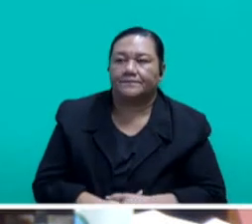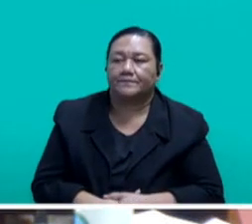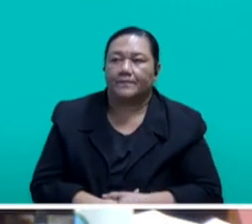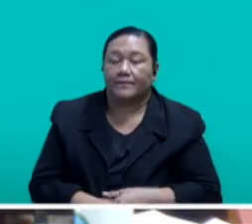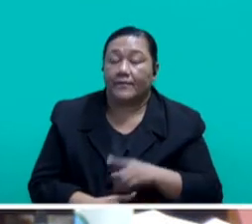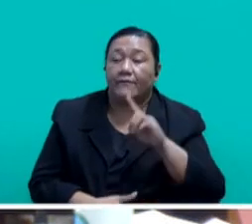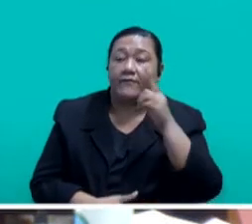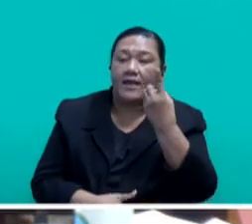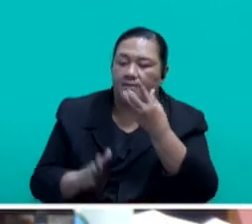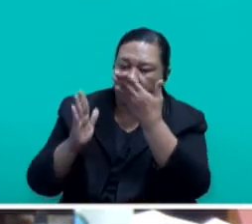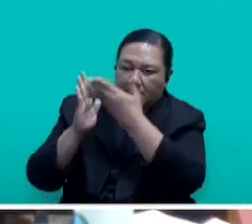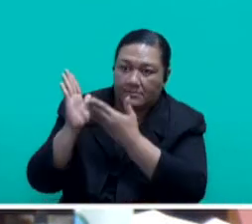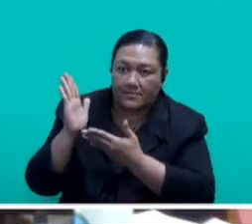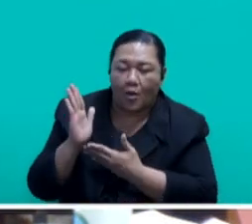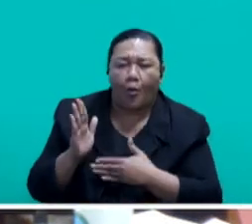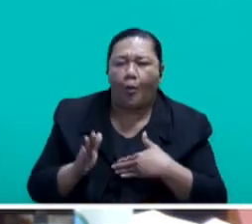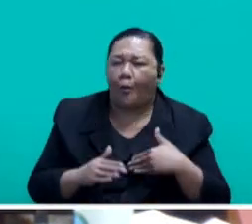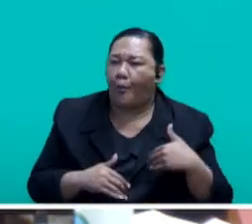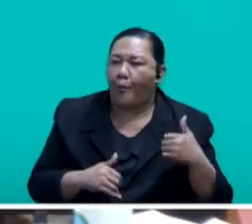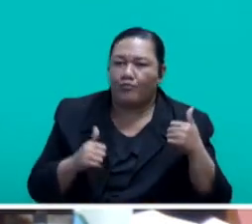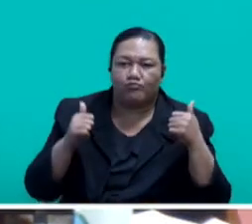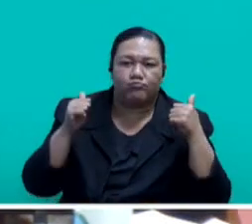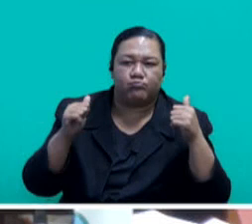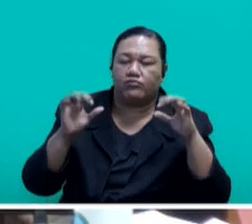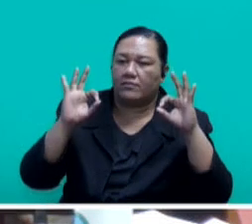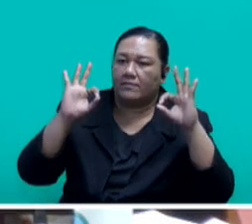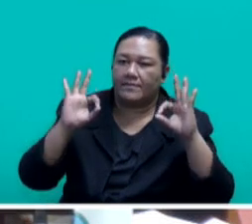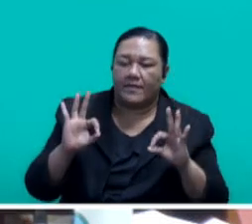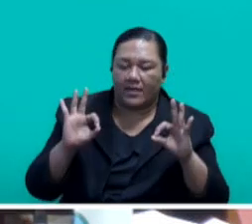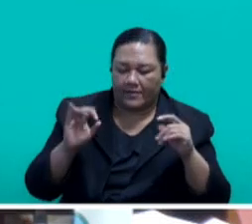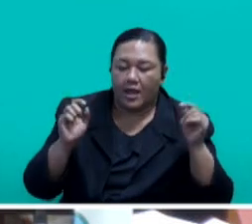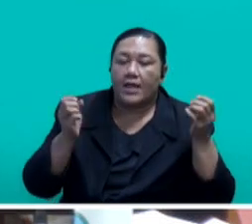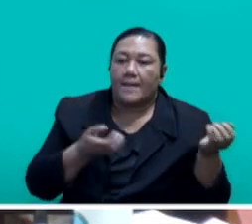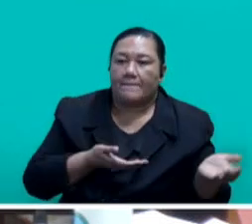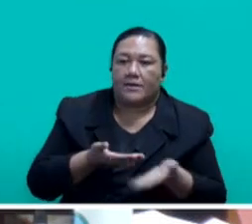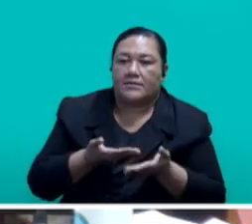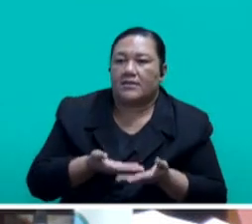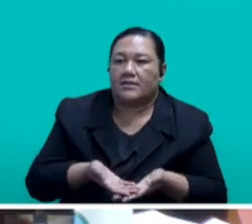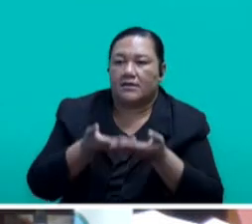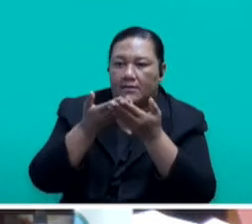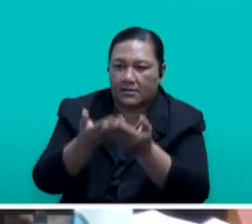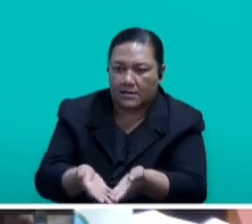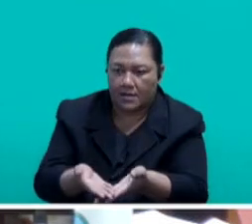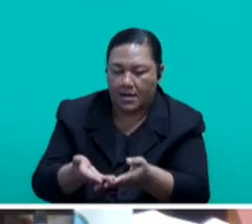presented to the House by the coalition government, and I say of many budgets in the future.